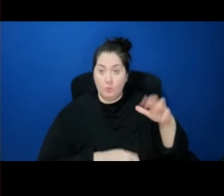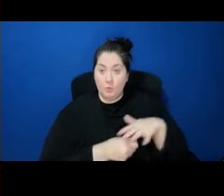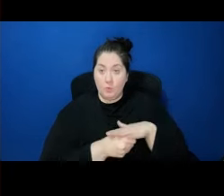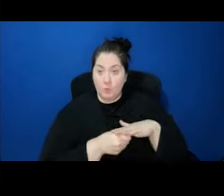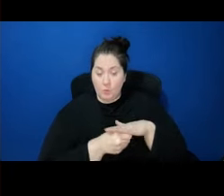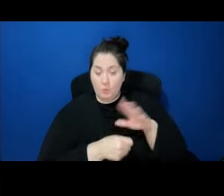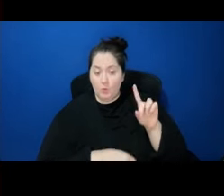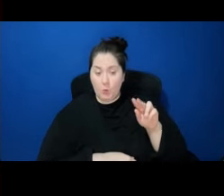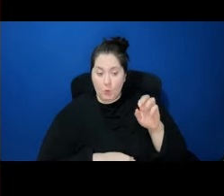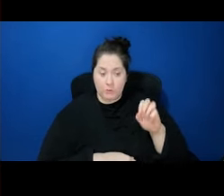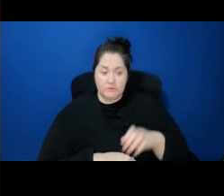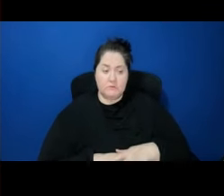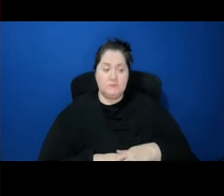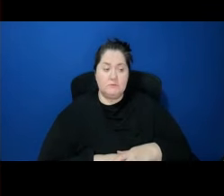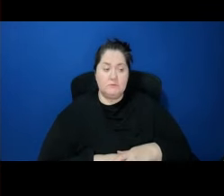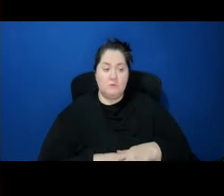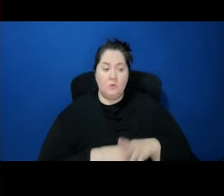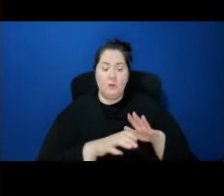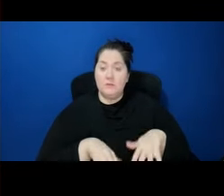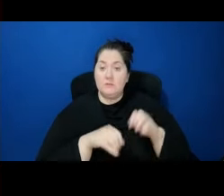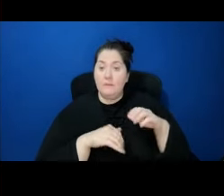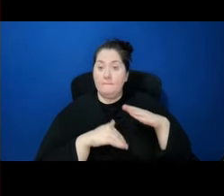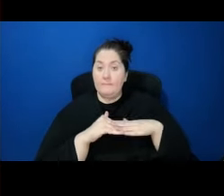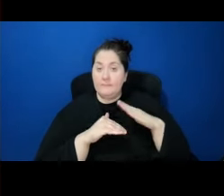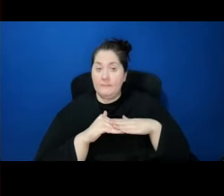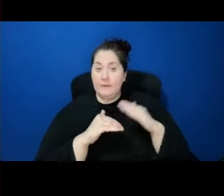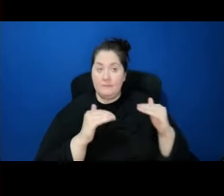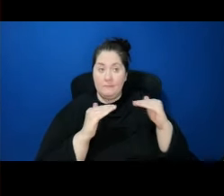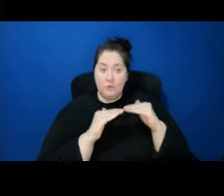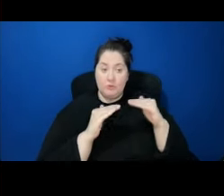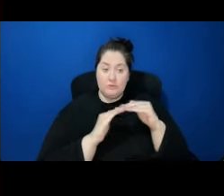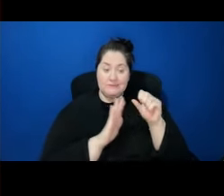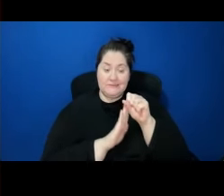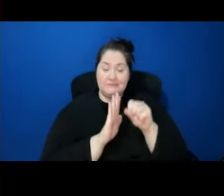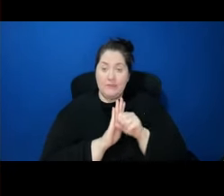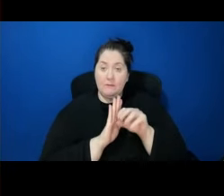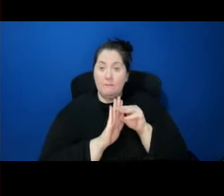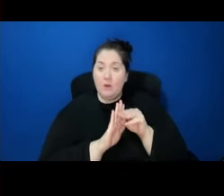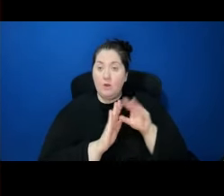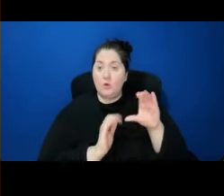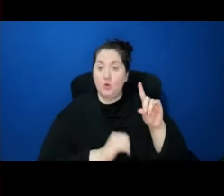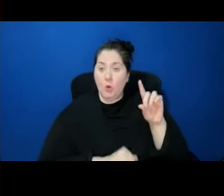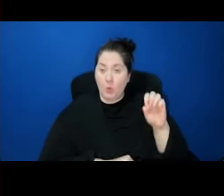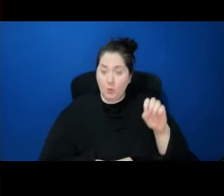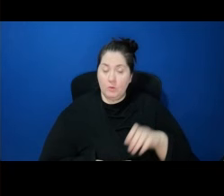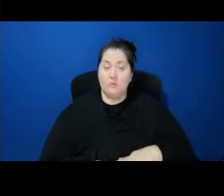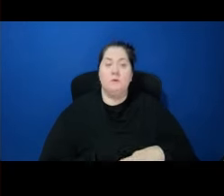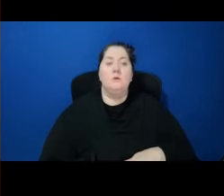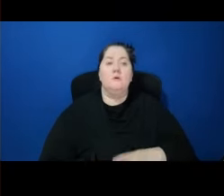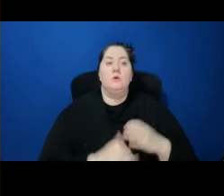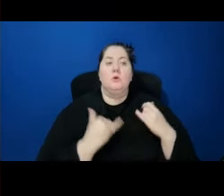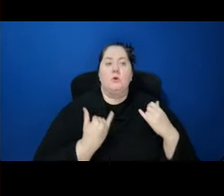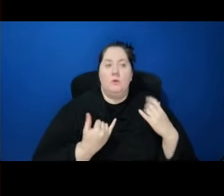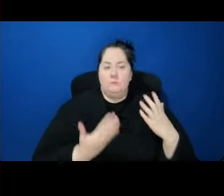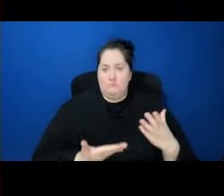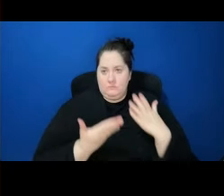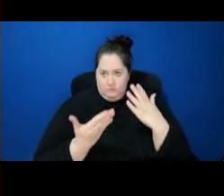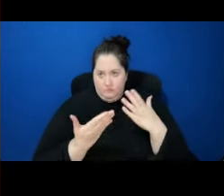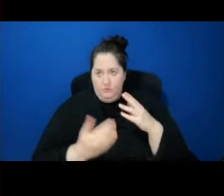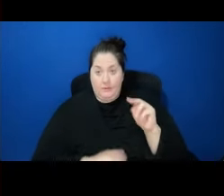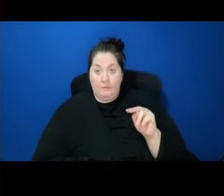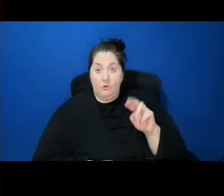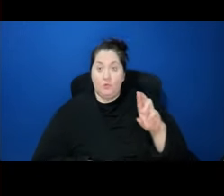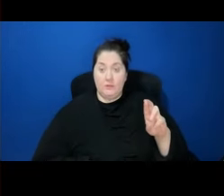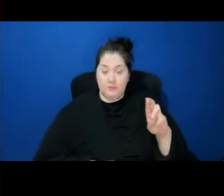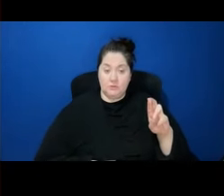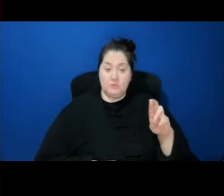we adopt a minimum that's equal to the state model code? So the current proposal for neighborhood residential zones